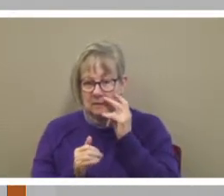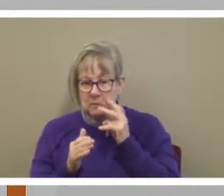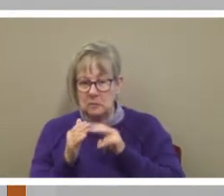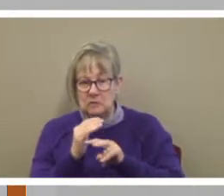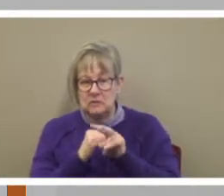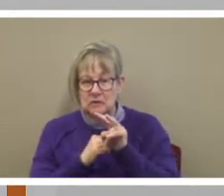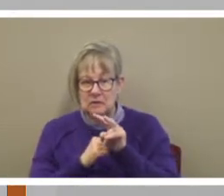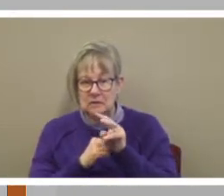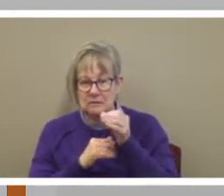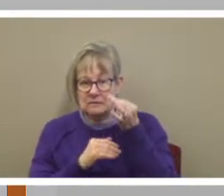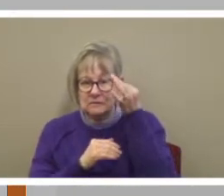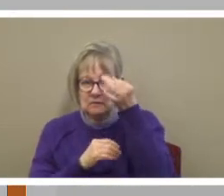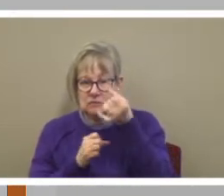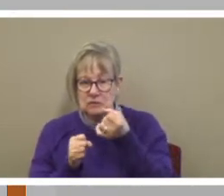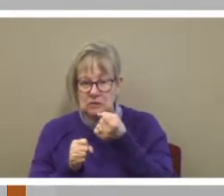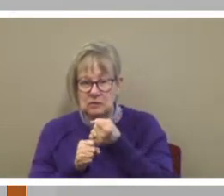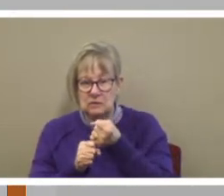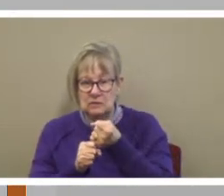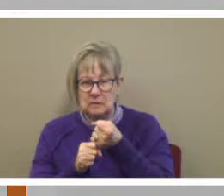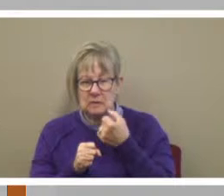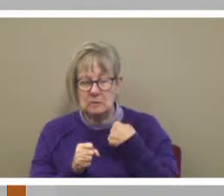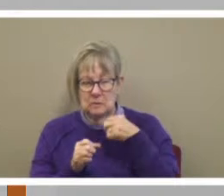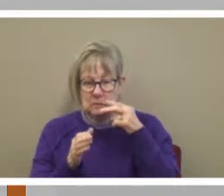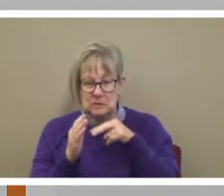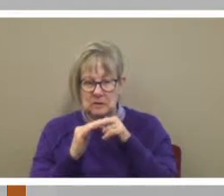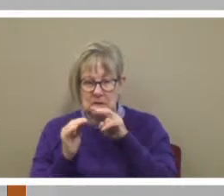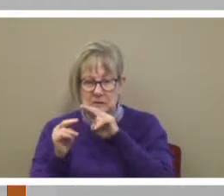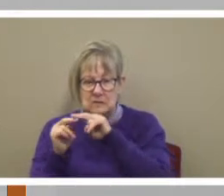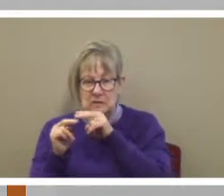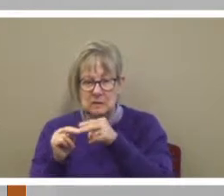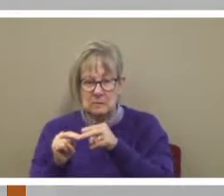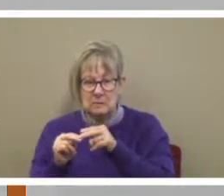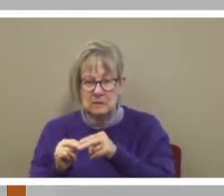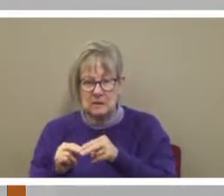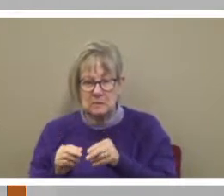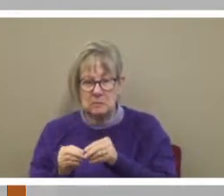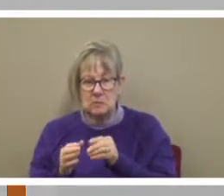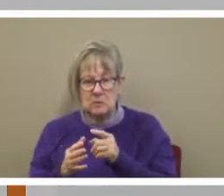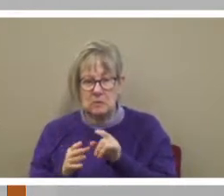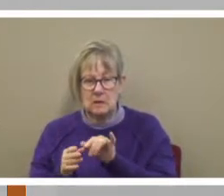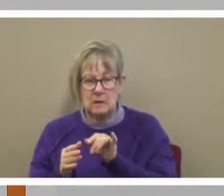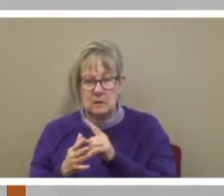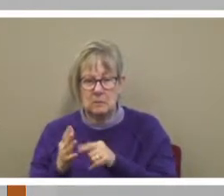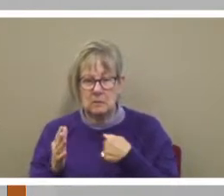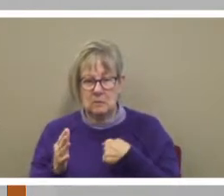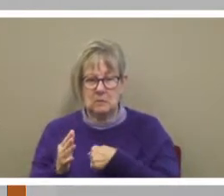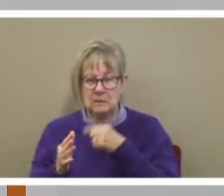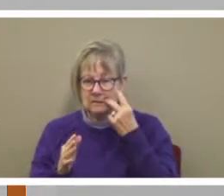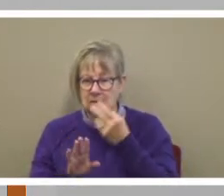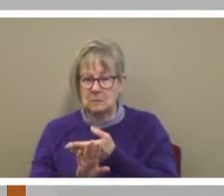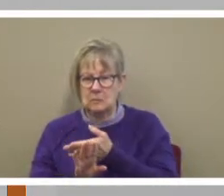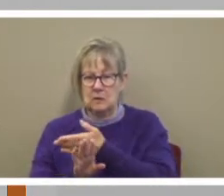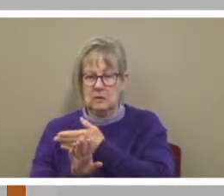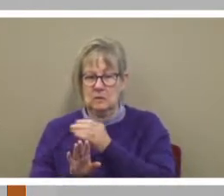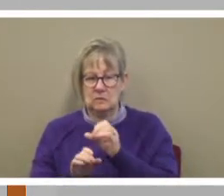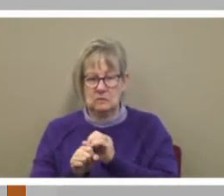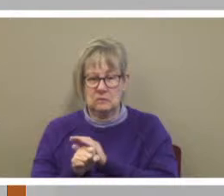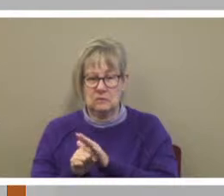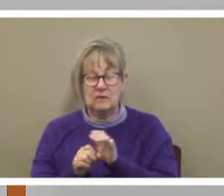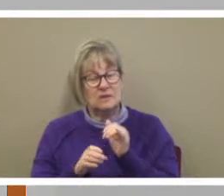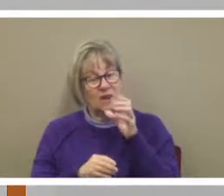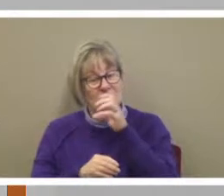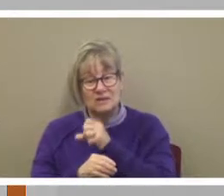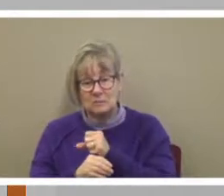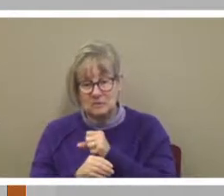projecting in future years, in those outer years, is we're projected to come back down to be more in line with what we saw prior to COVID. Again, these are all assumptions. These are